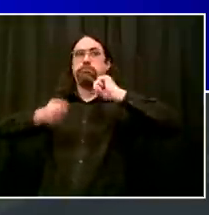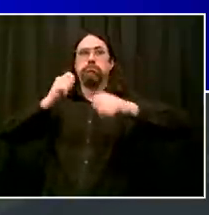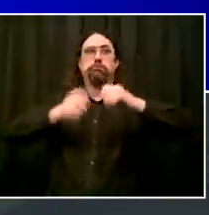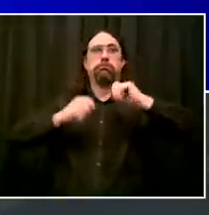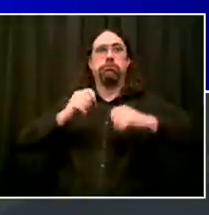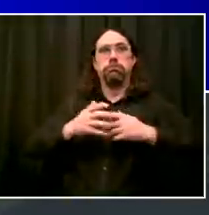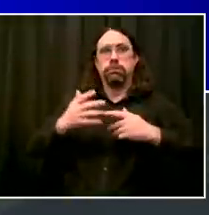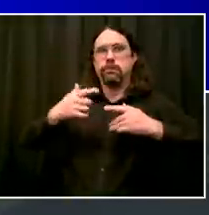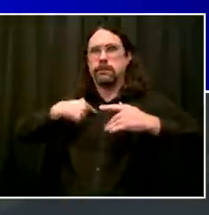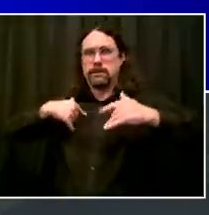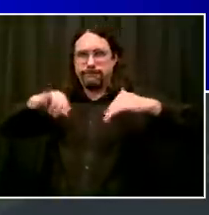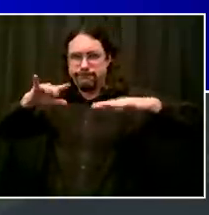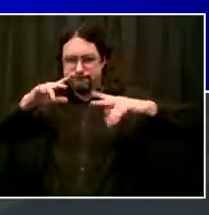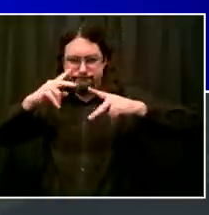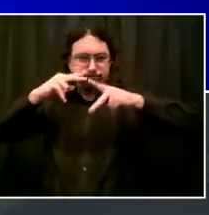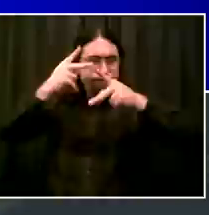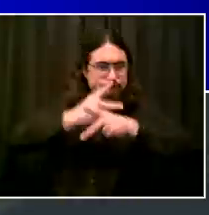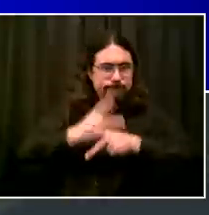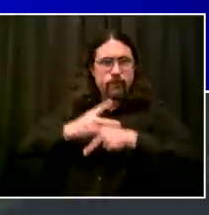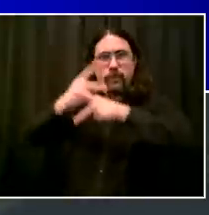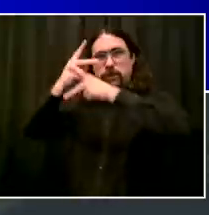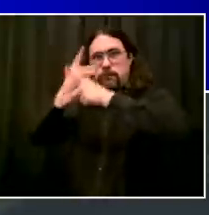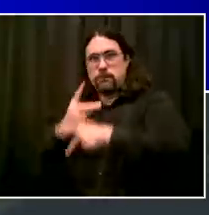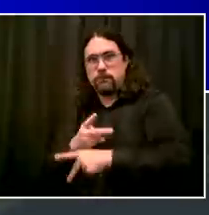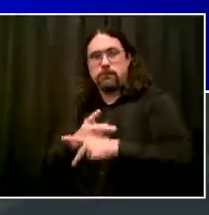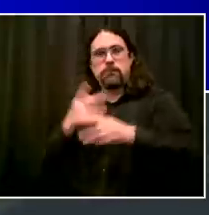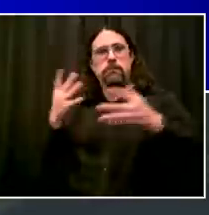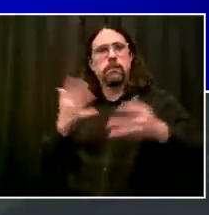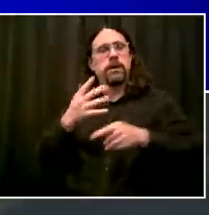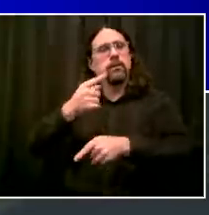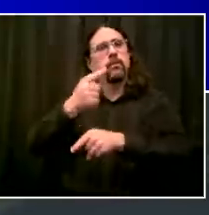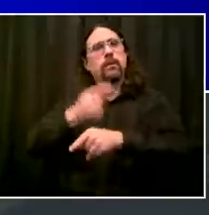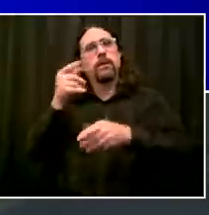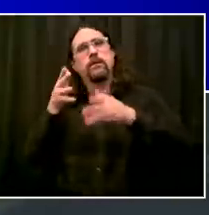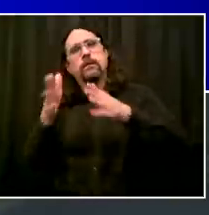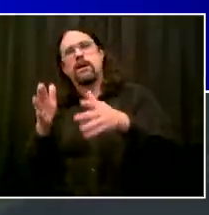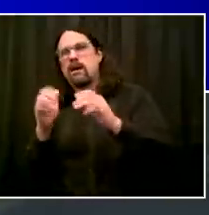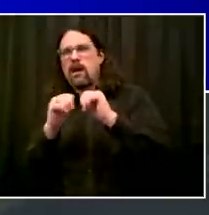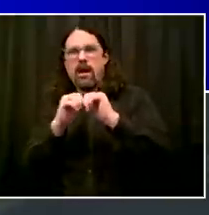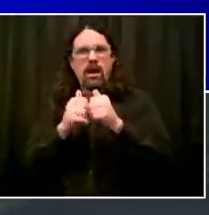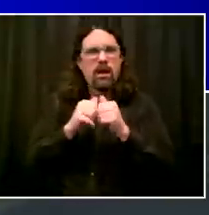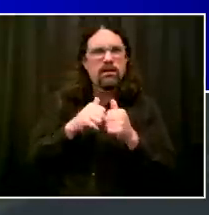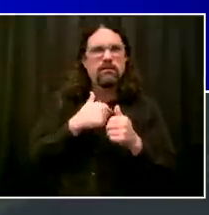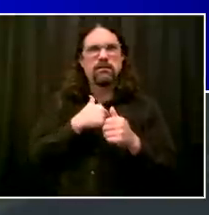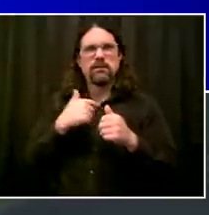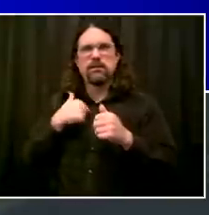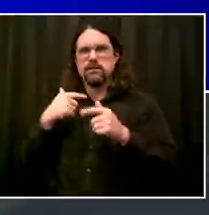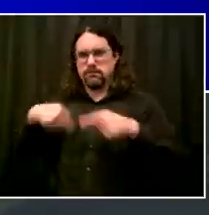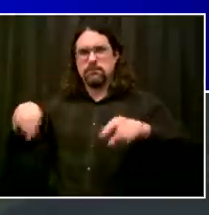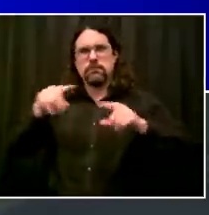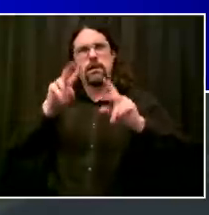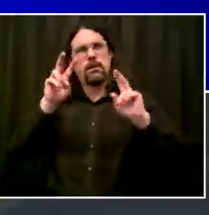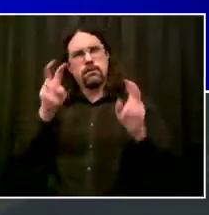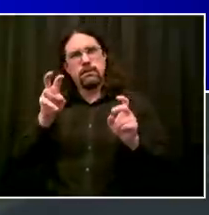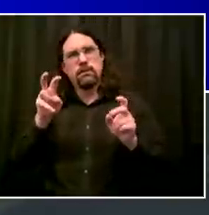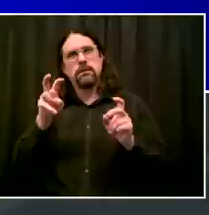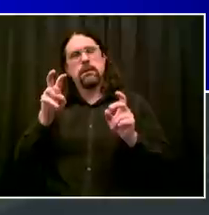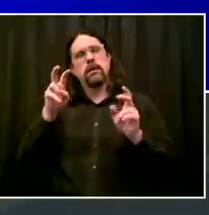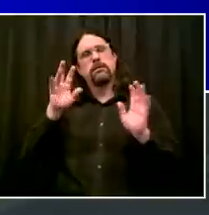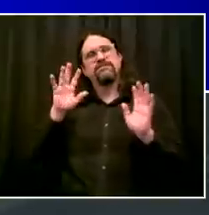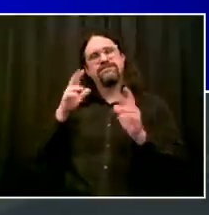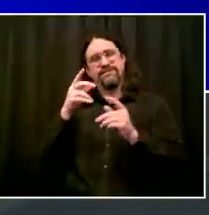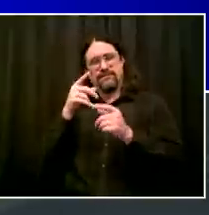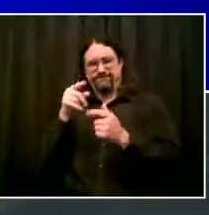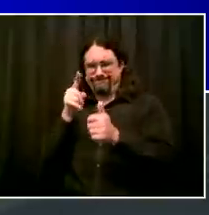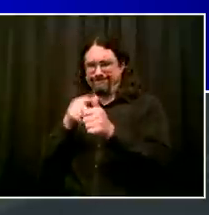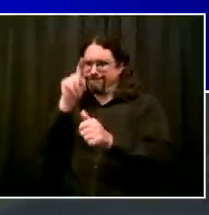acted on by people, the right way to enforce, but also the right way to stand back and let people figure out how to do it themselves and